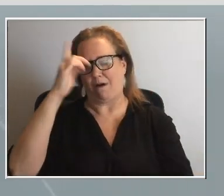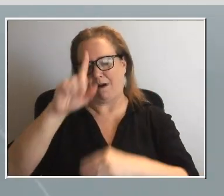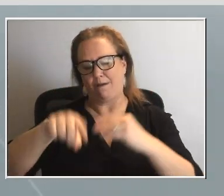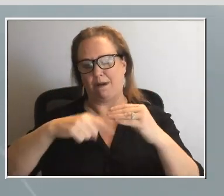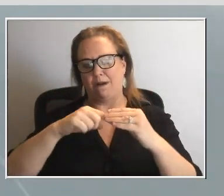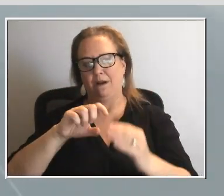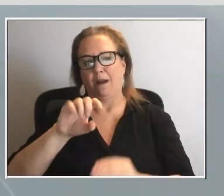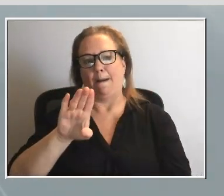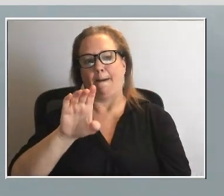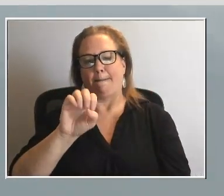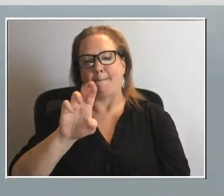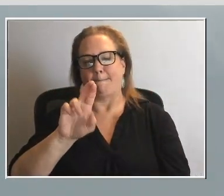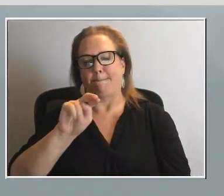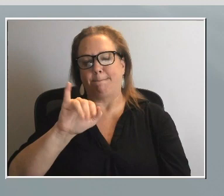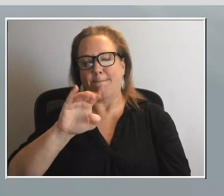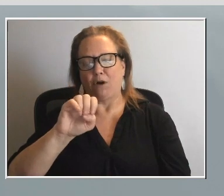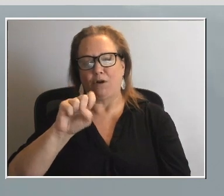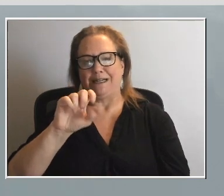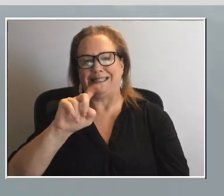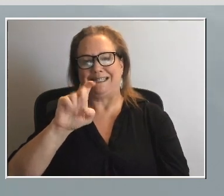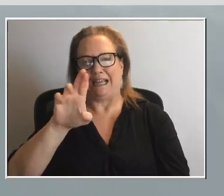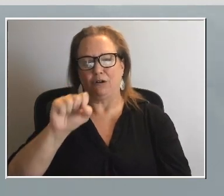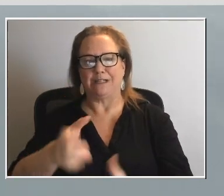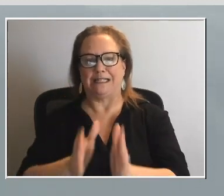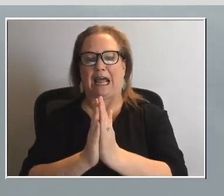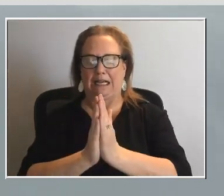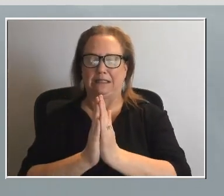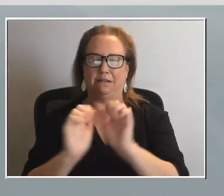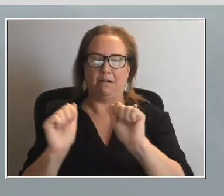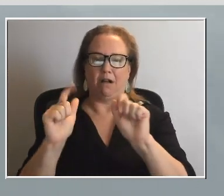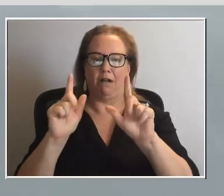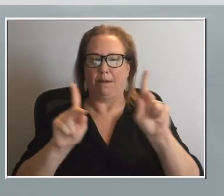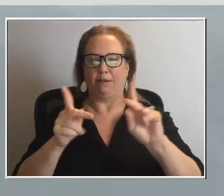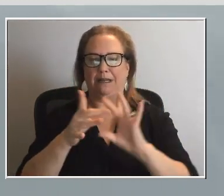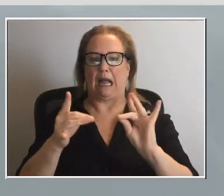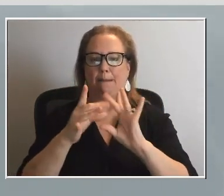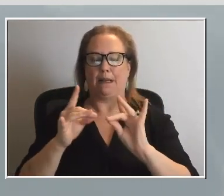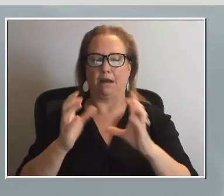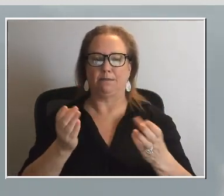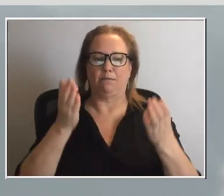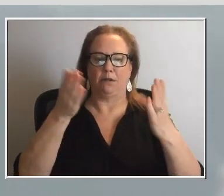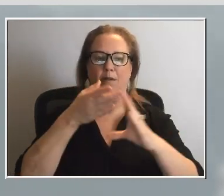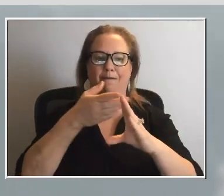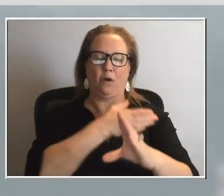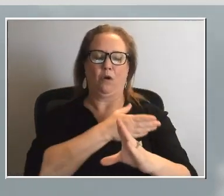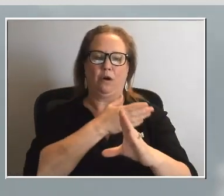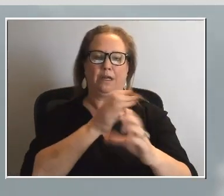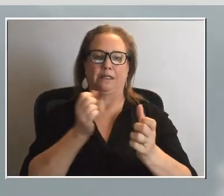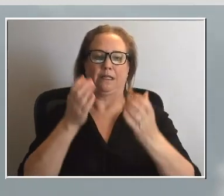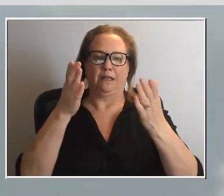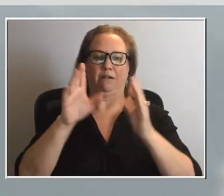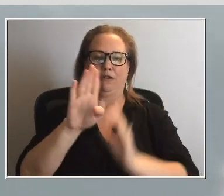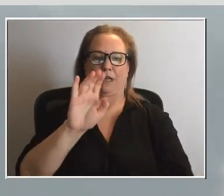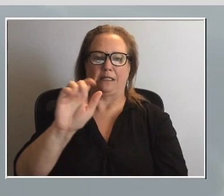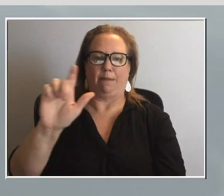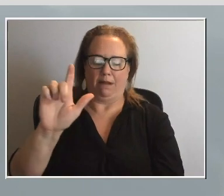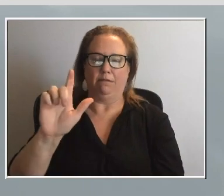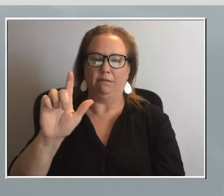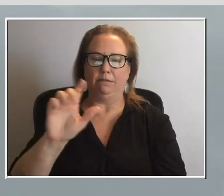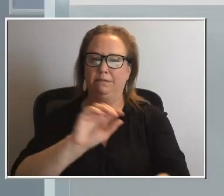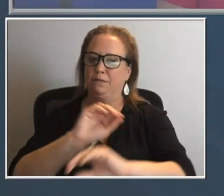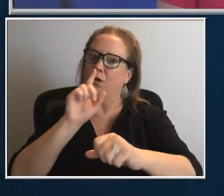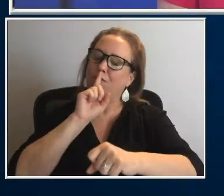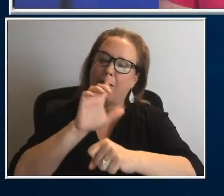asked patients and doctors and caregivers even to comment on this proposal before it gets officially introduced as a bill. So there's no guarantee